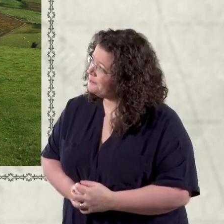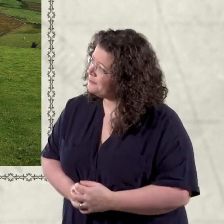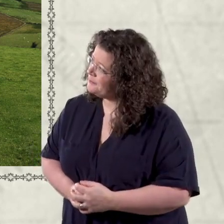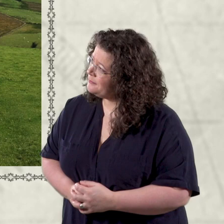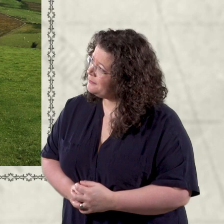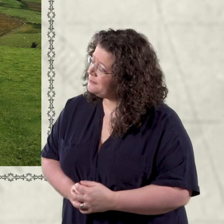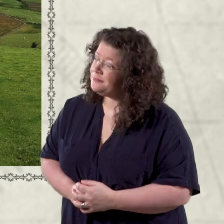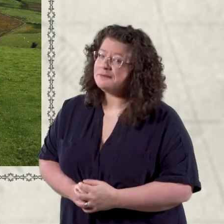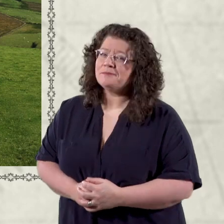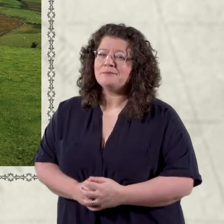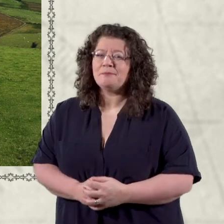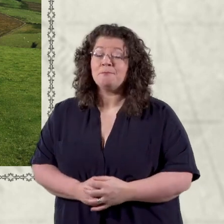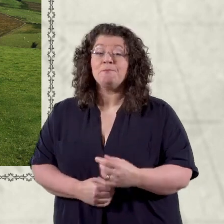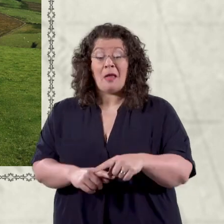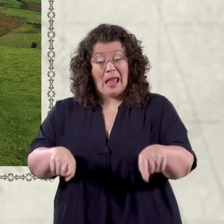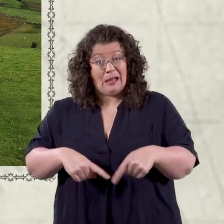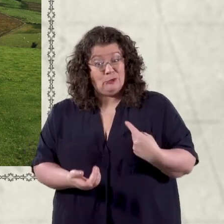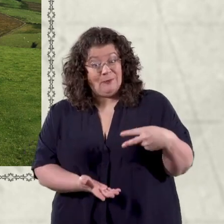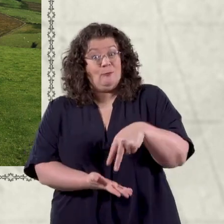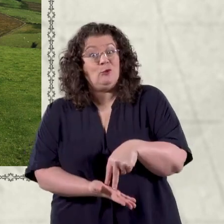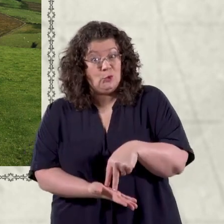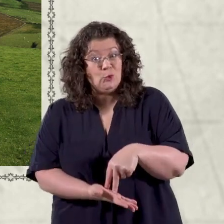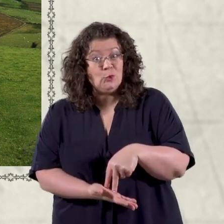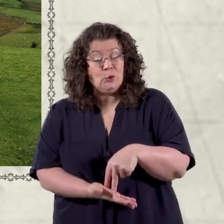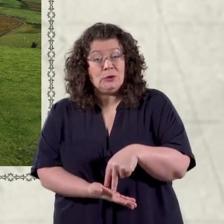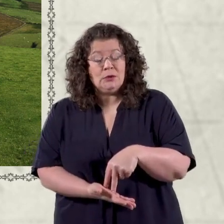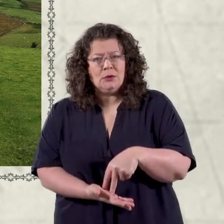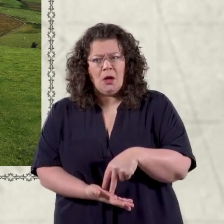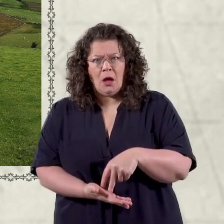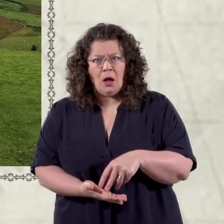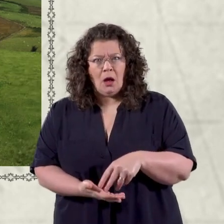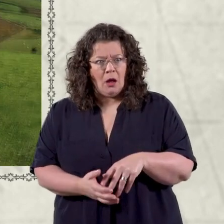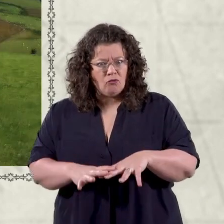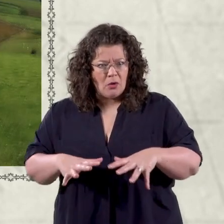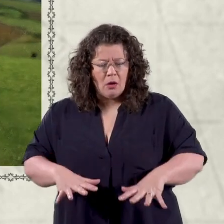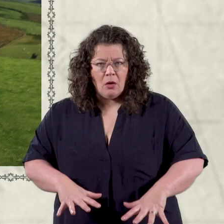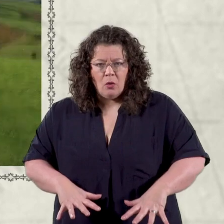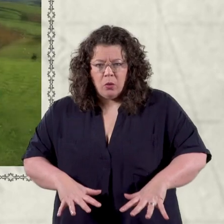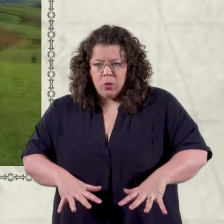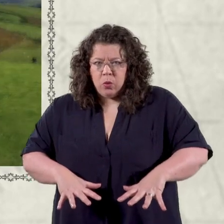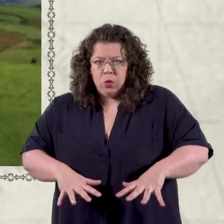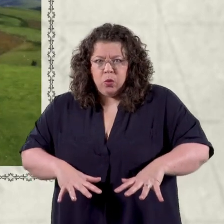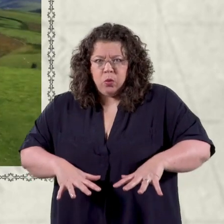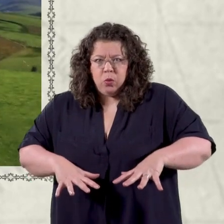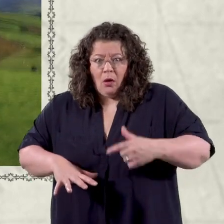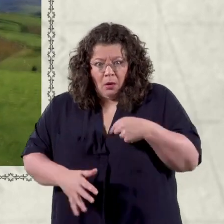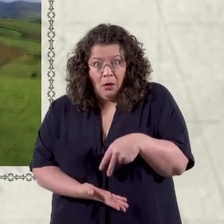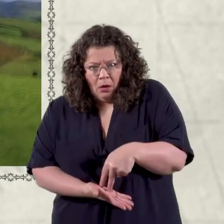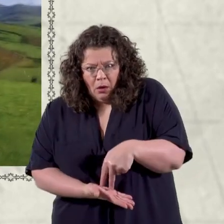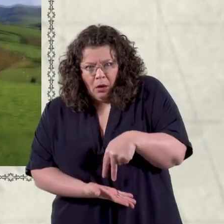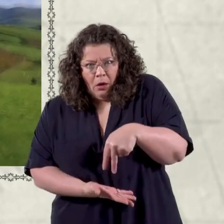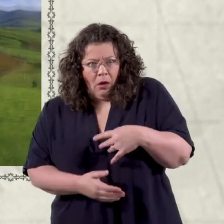I stood on the handkerchief. And as soon as I did that, the ground below